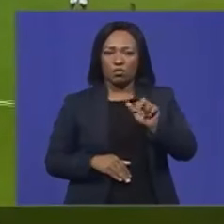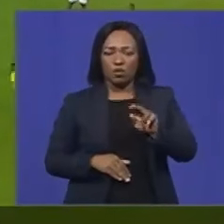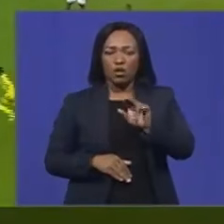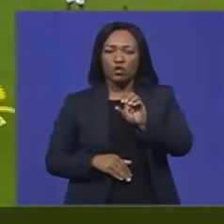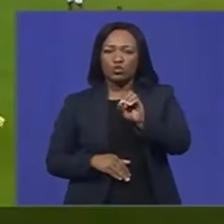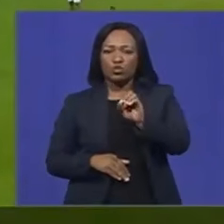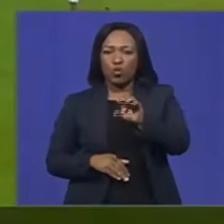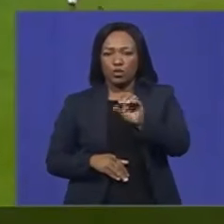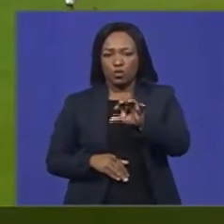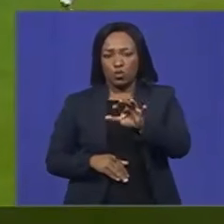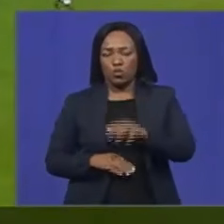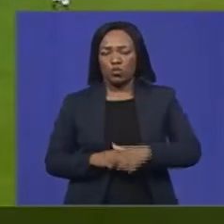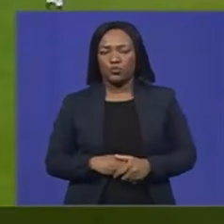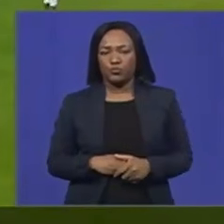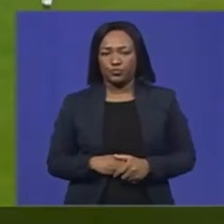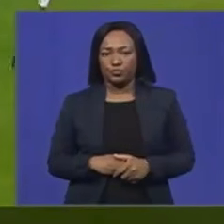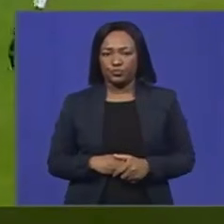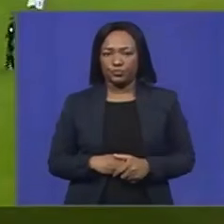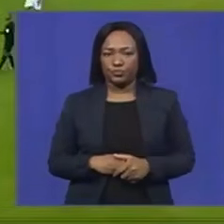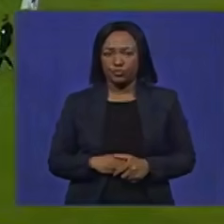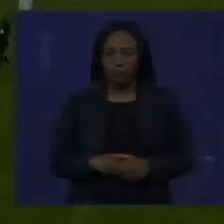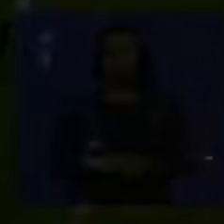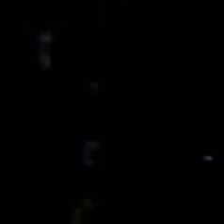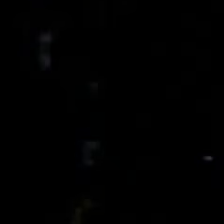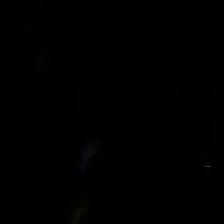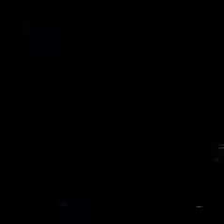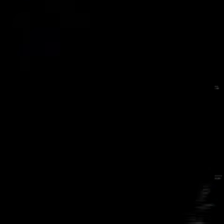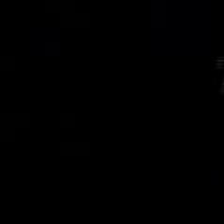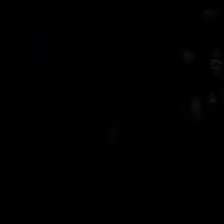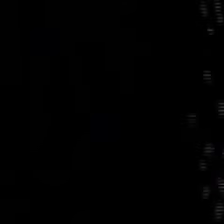Amsterdam Arena kwa Soweto.